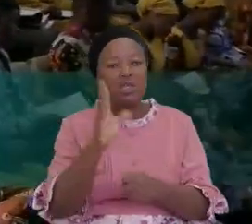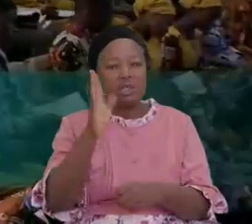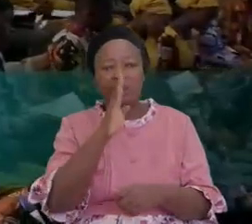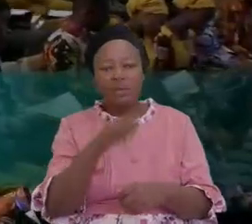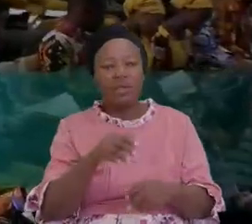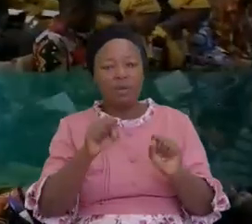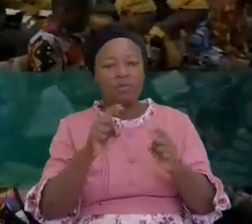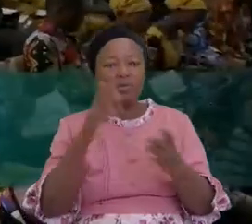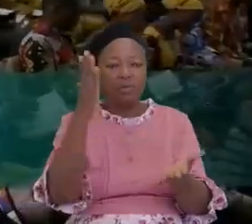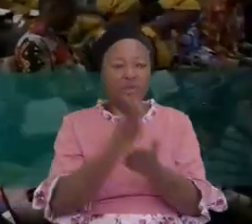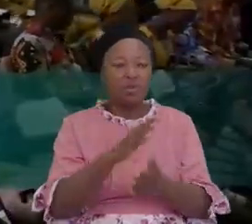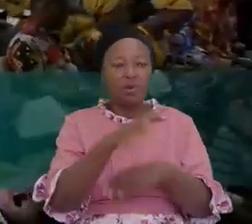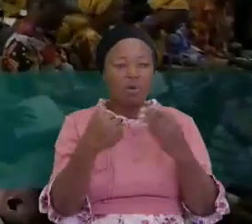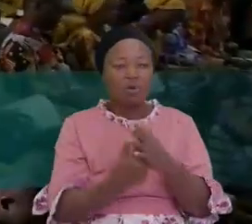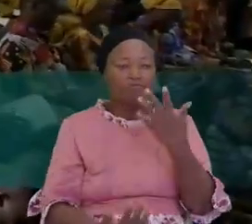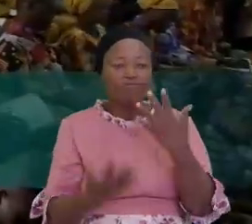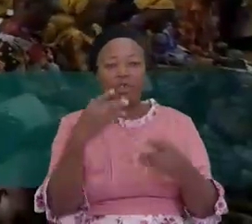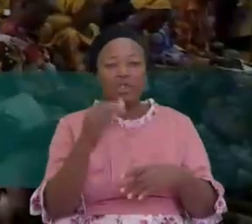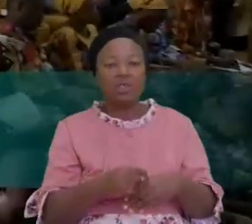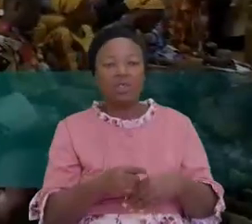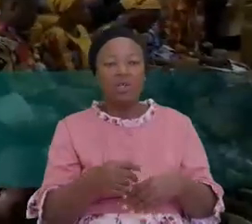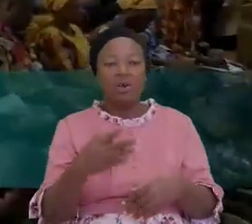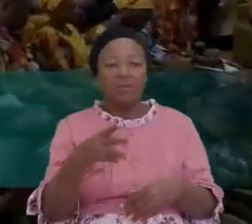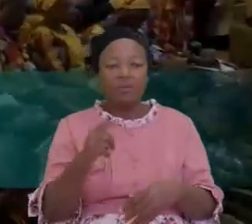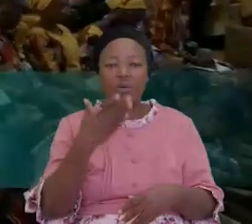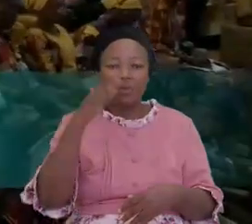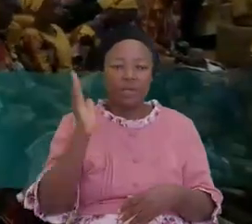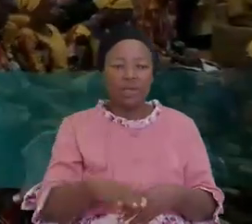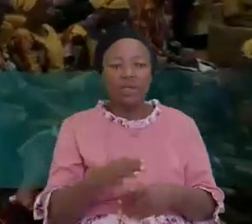quench all the fiery darts of the wicked.